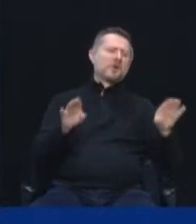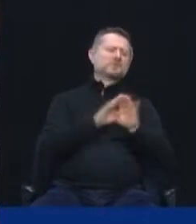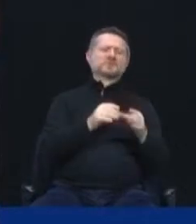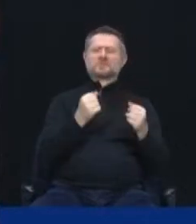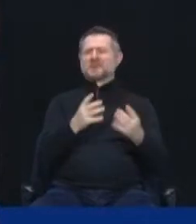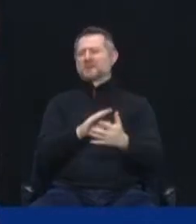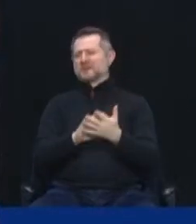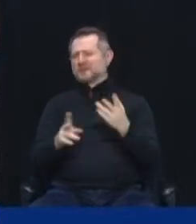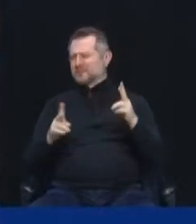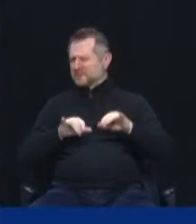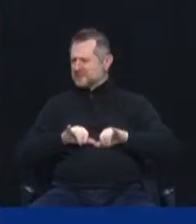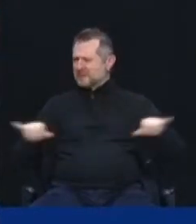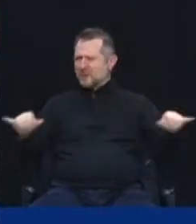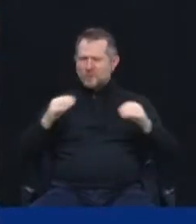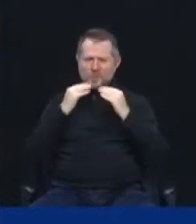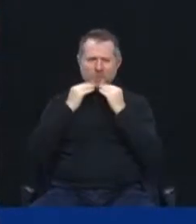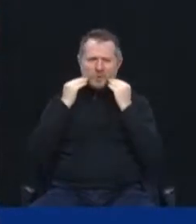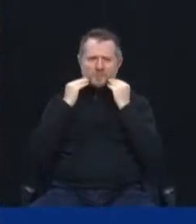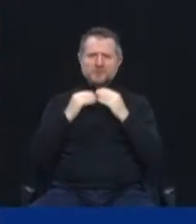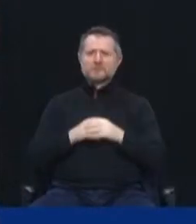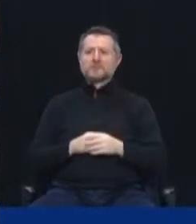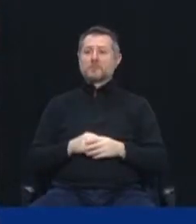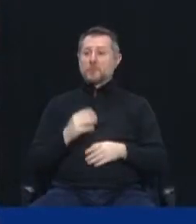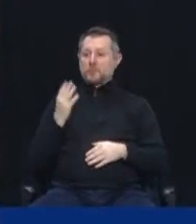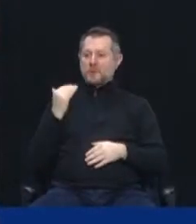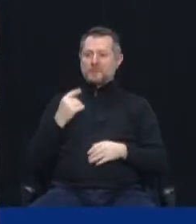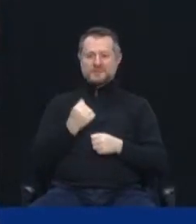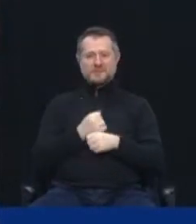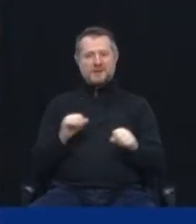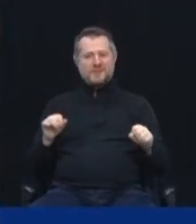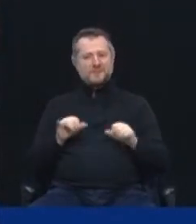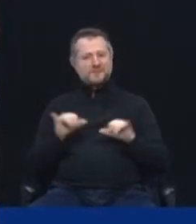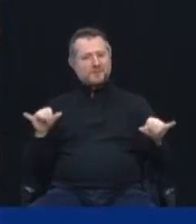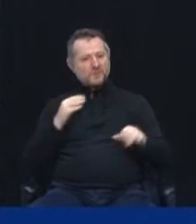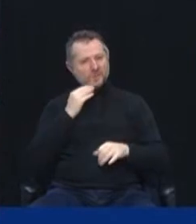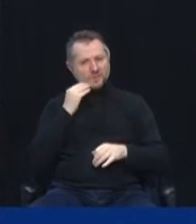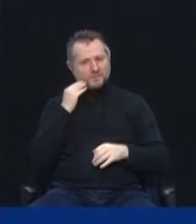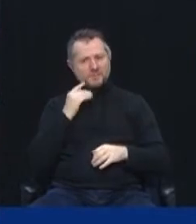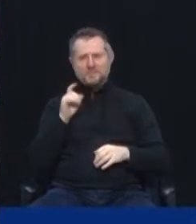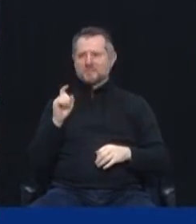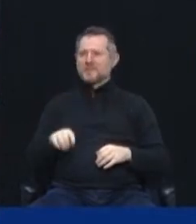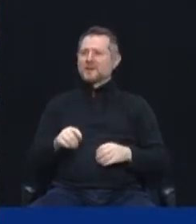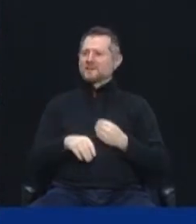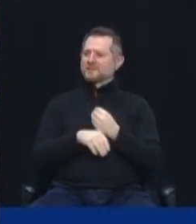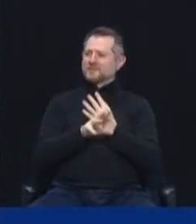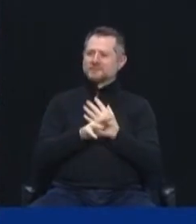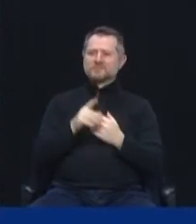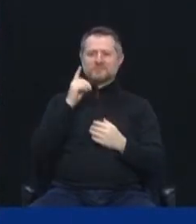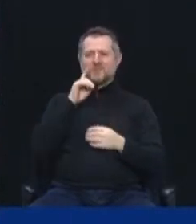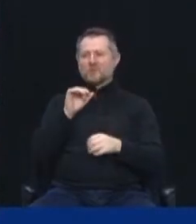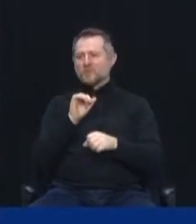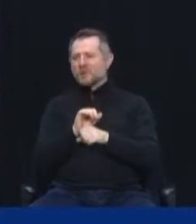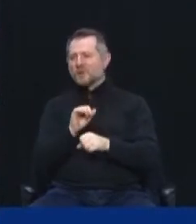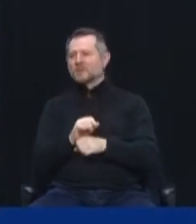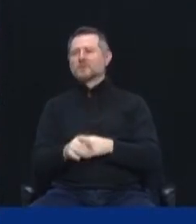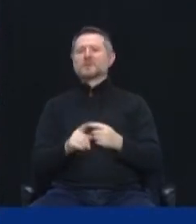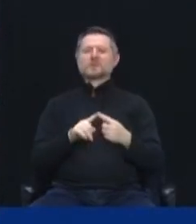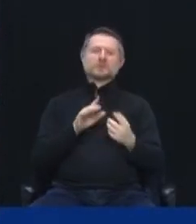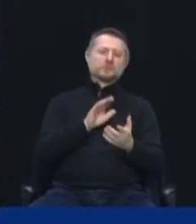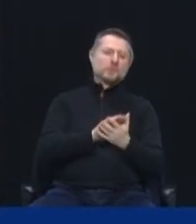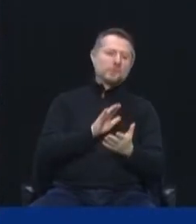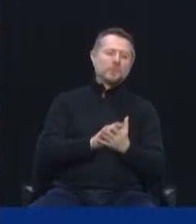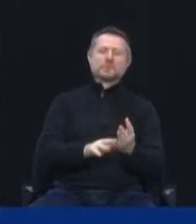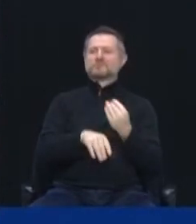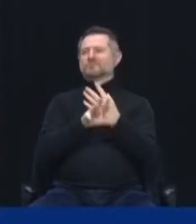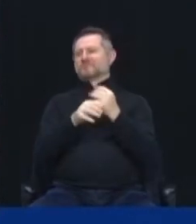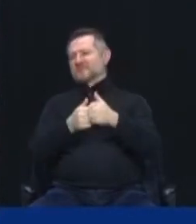home to stay safe. Remote learning, work from your house, keep the